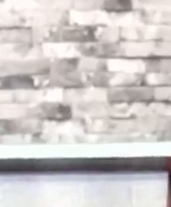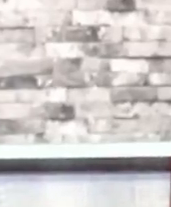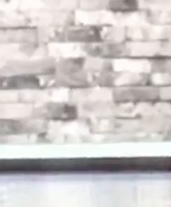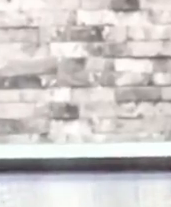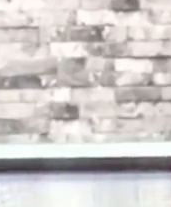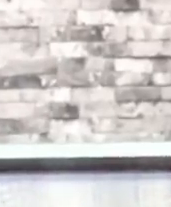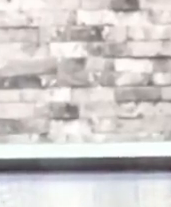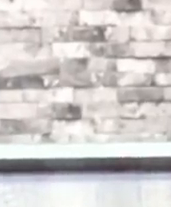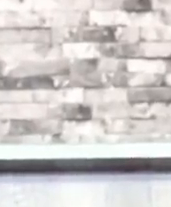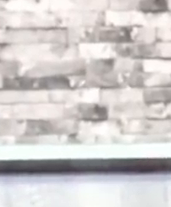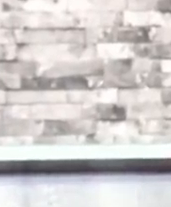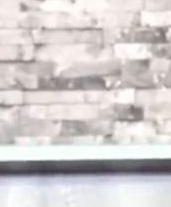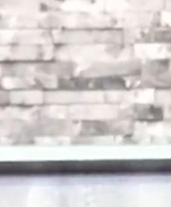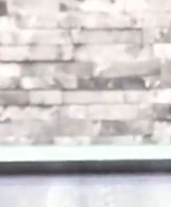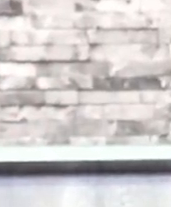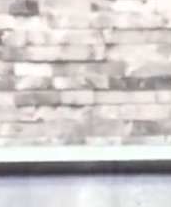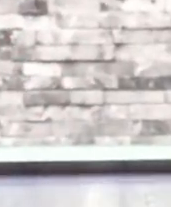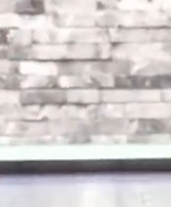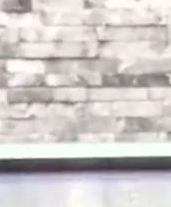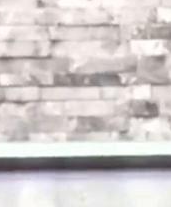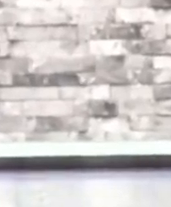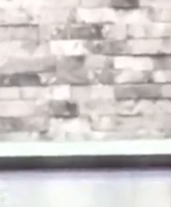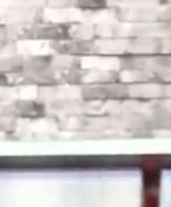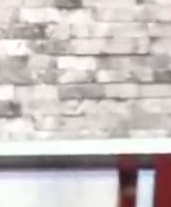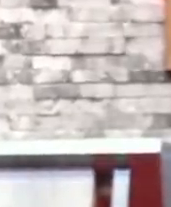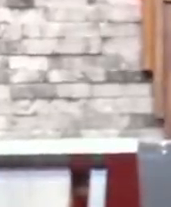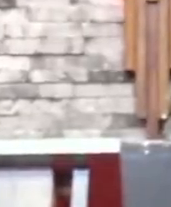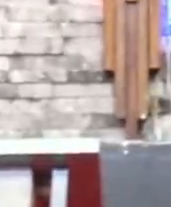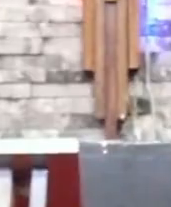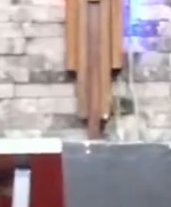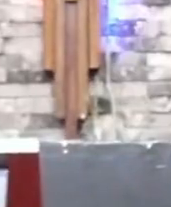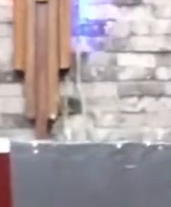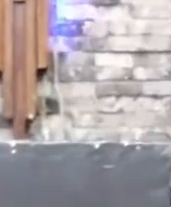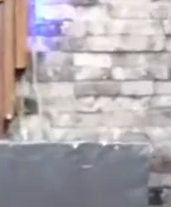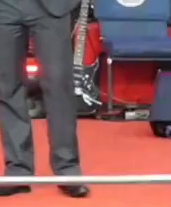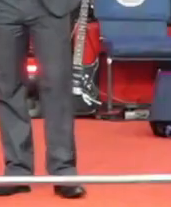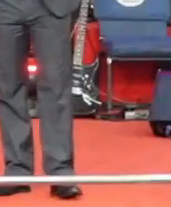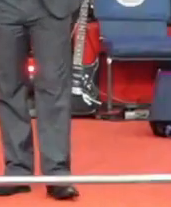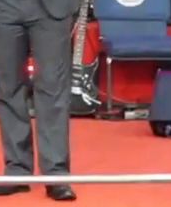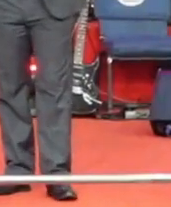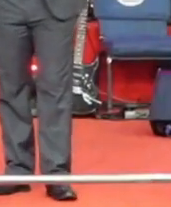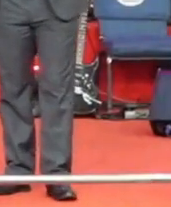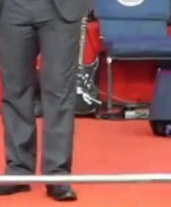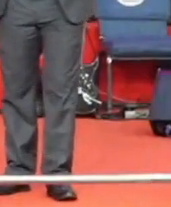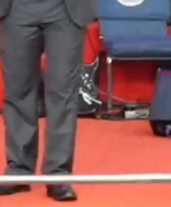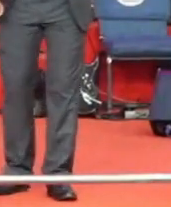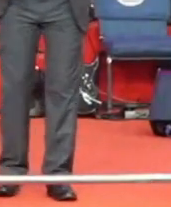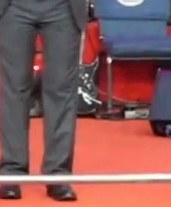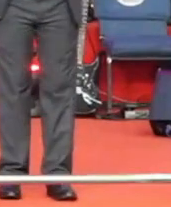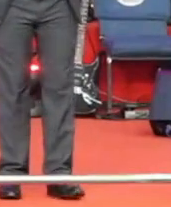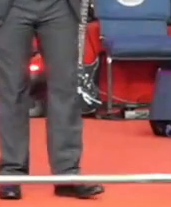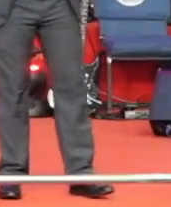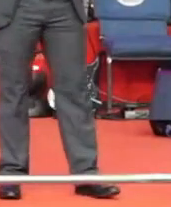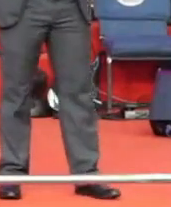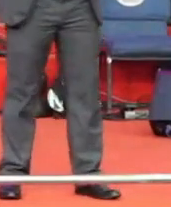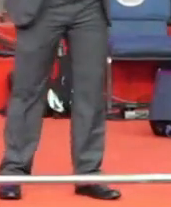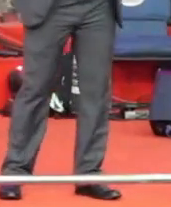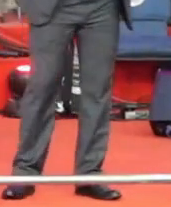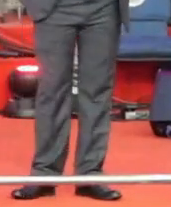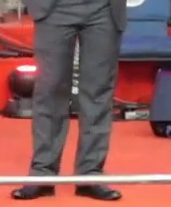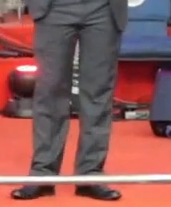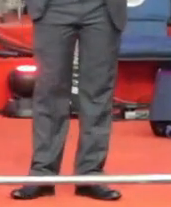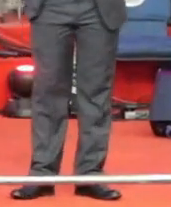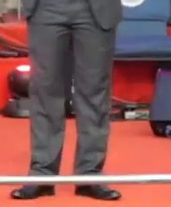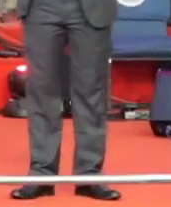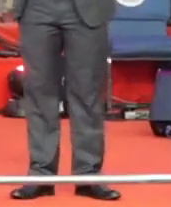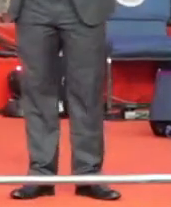2. Wakaangalia Yesu katika Yohana 2. And they realized that when the wine had run out, wakakuwa wameona wakati mvinyo